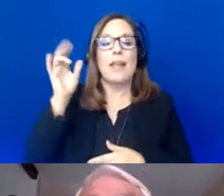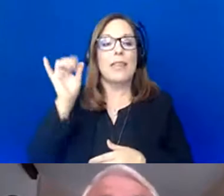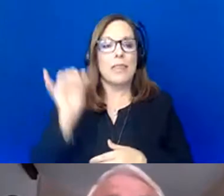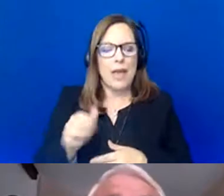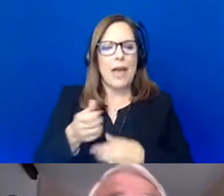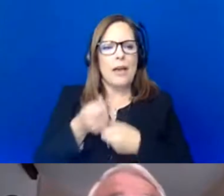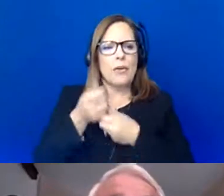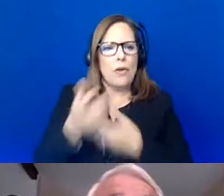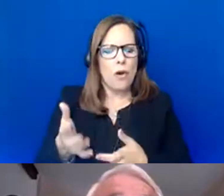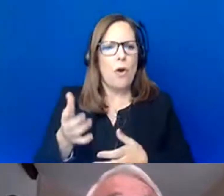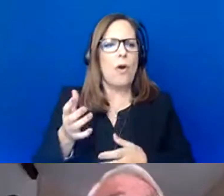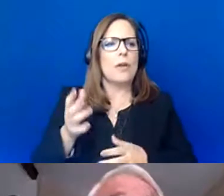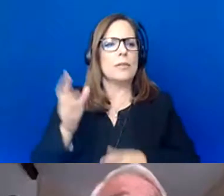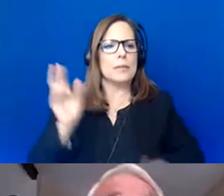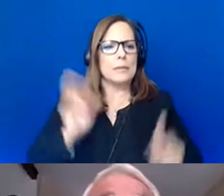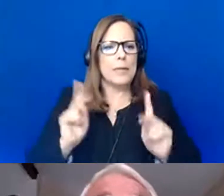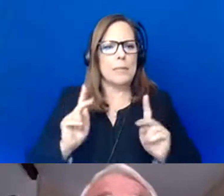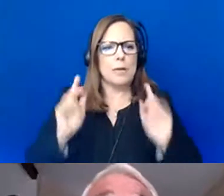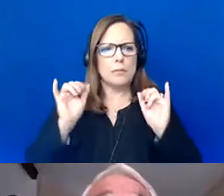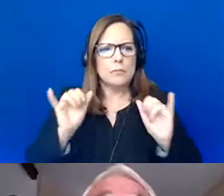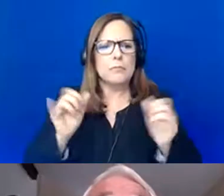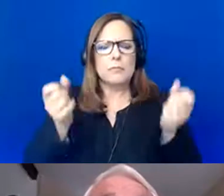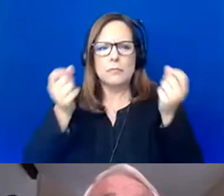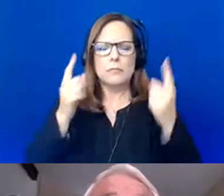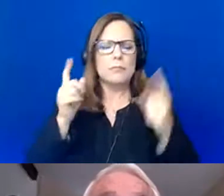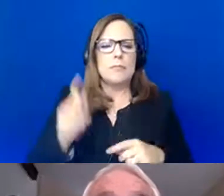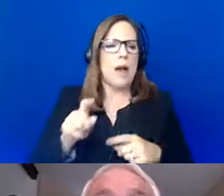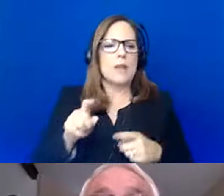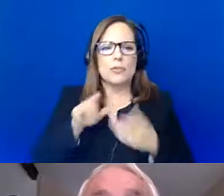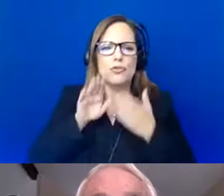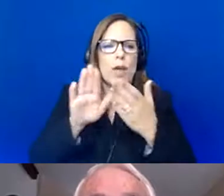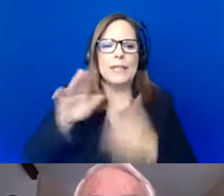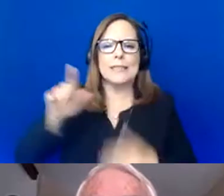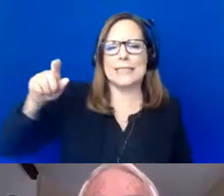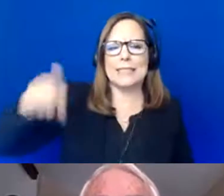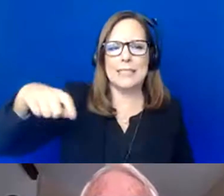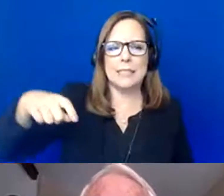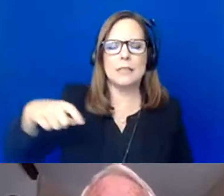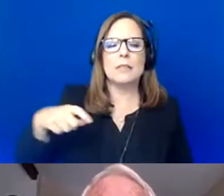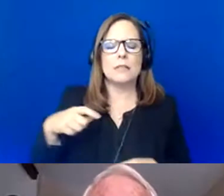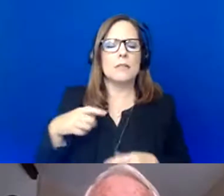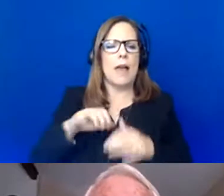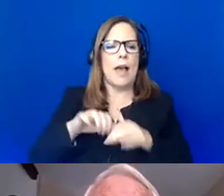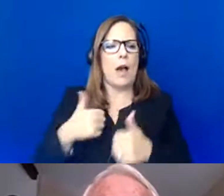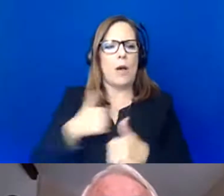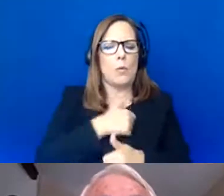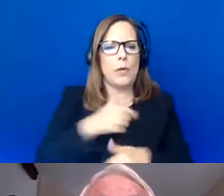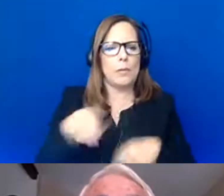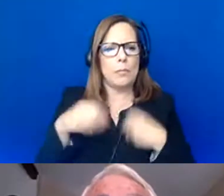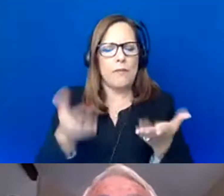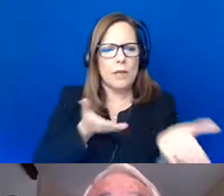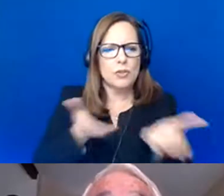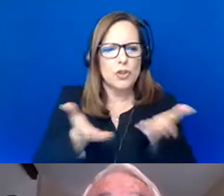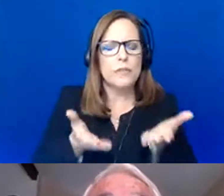to address disparities and gaps in health and human service delivery systems. Today, we